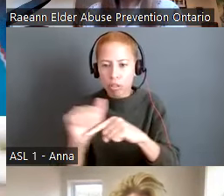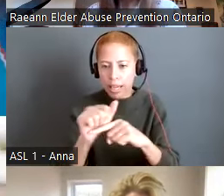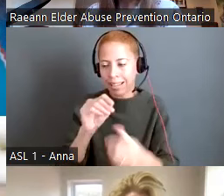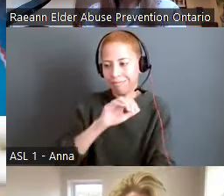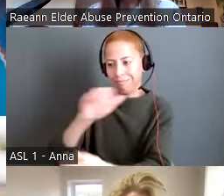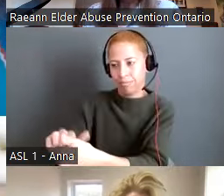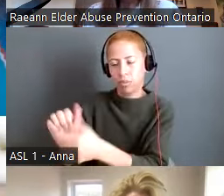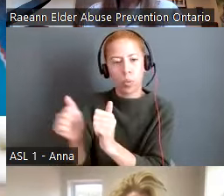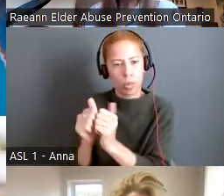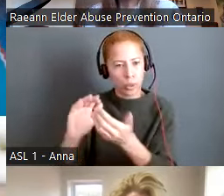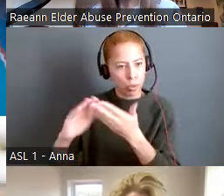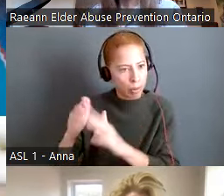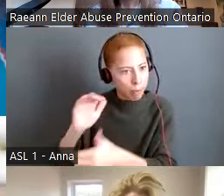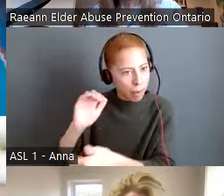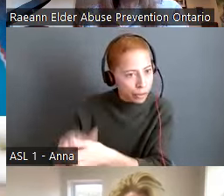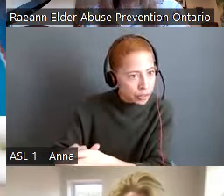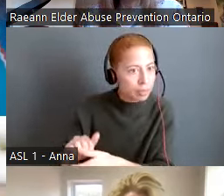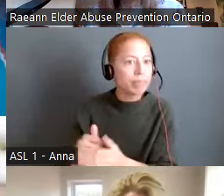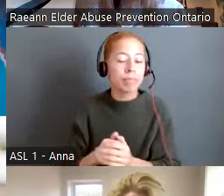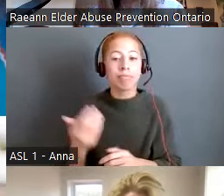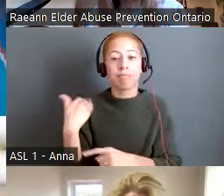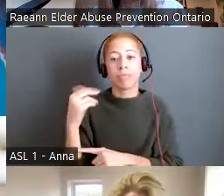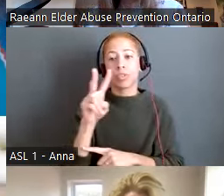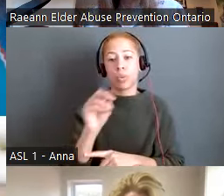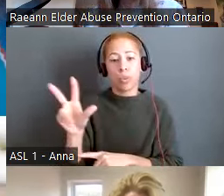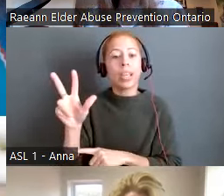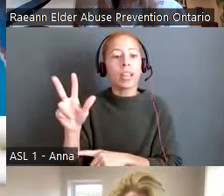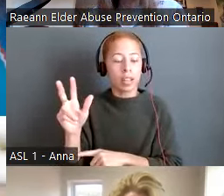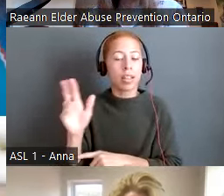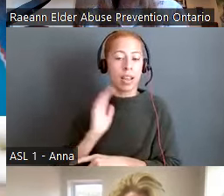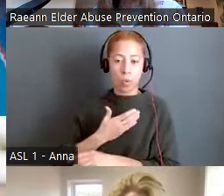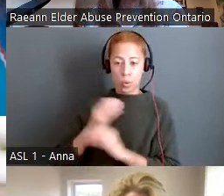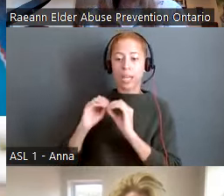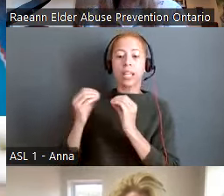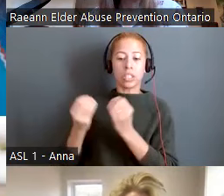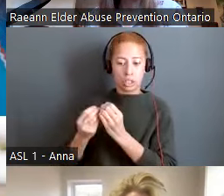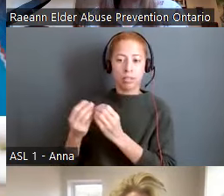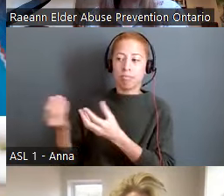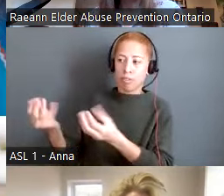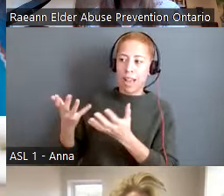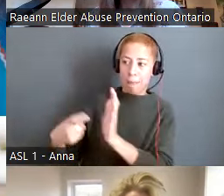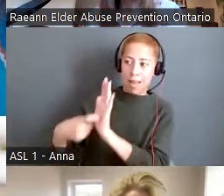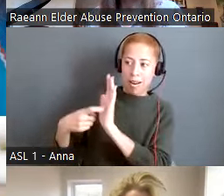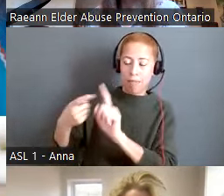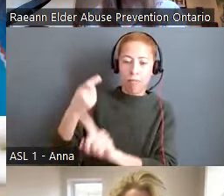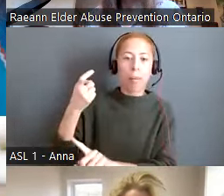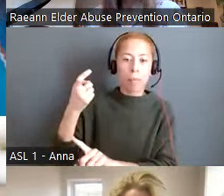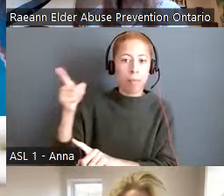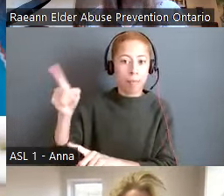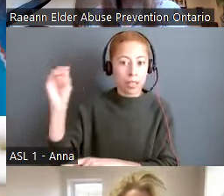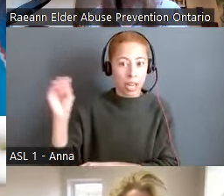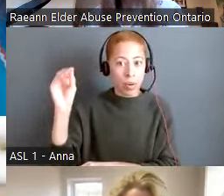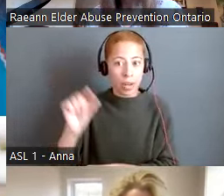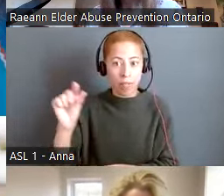in 2003, our organization was given the mandate by the Ontario government and currently under the Ministry for Seniors